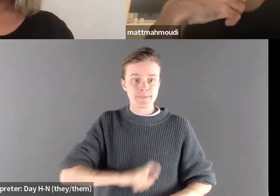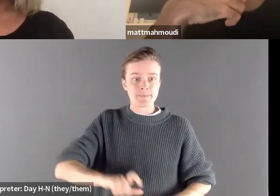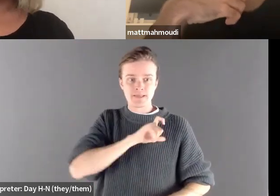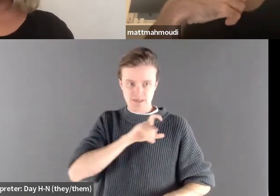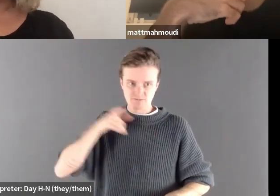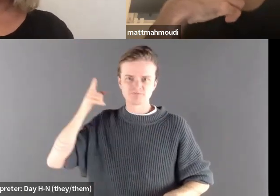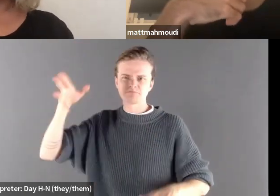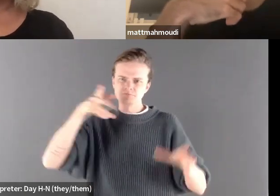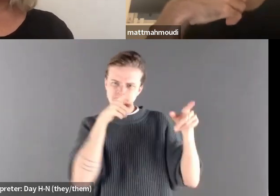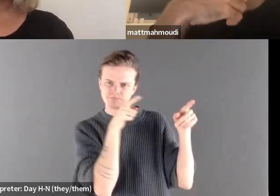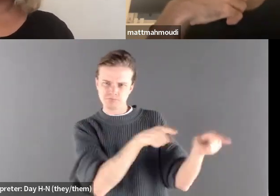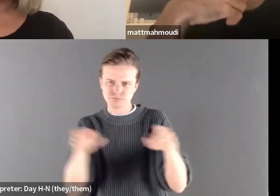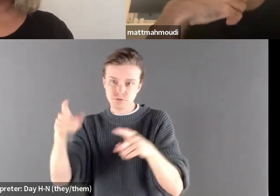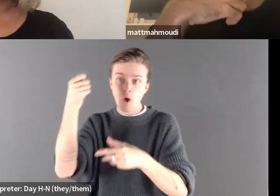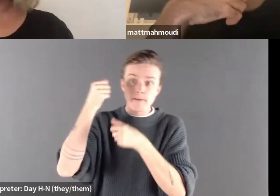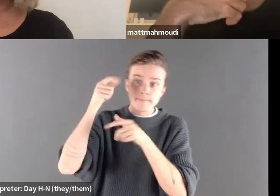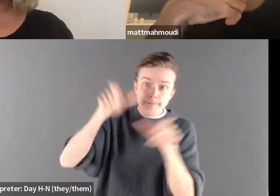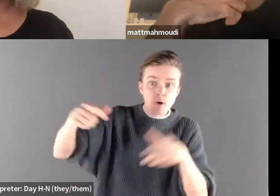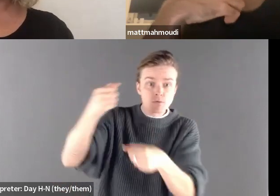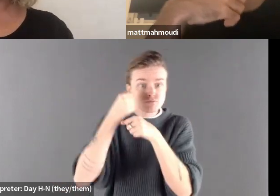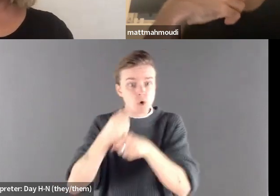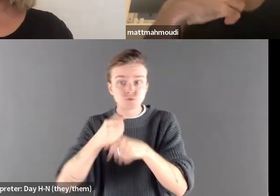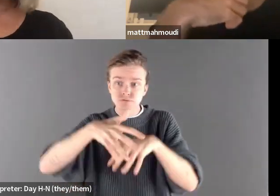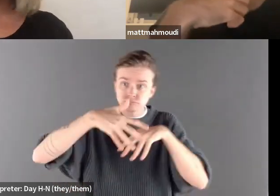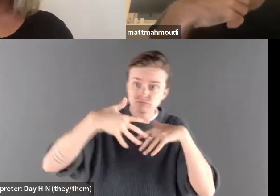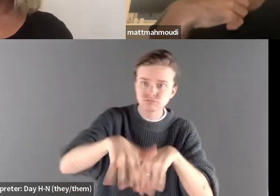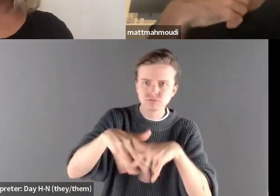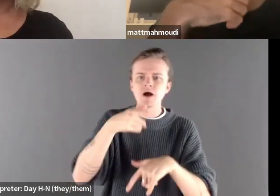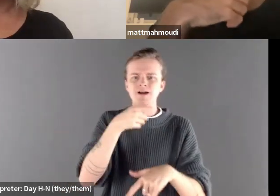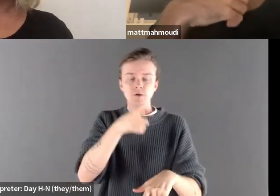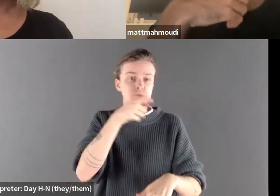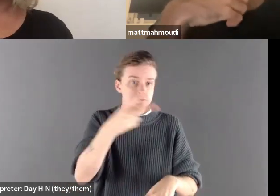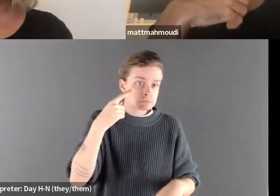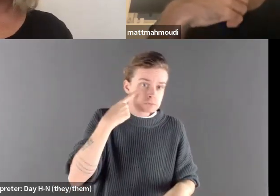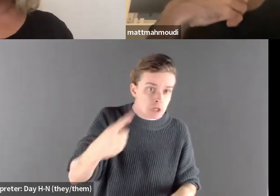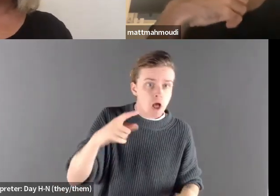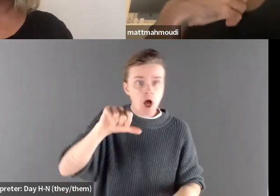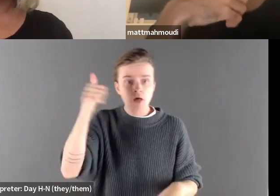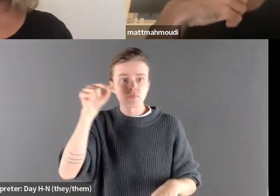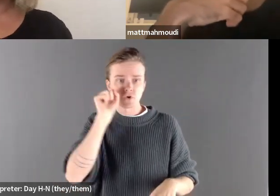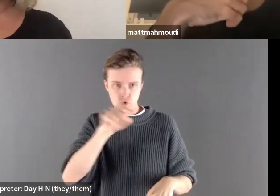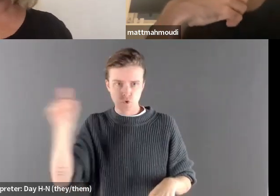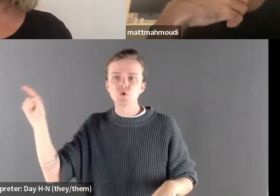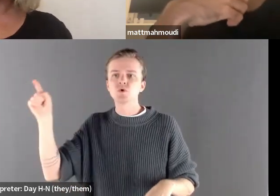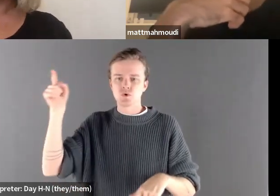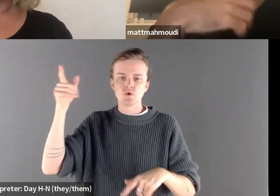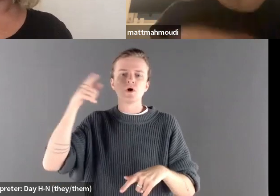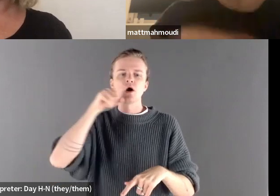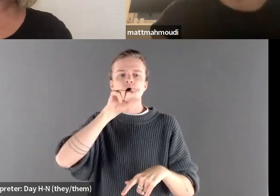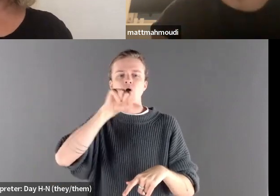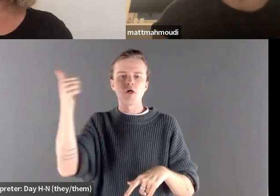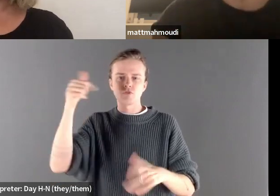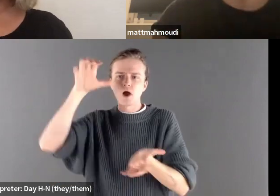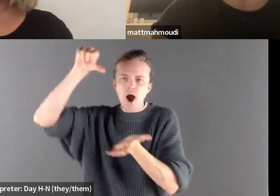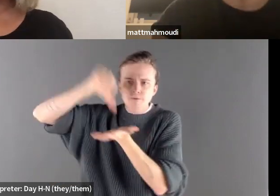not the only city in the world that has extensive CCTV use. Places like London come to mind, where the London police have often